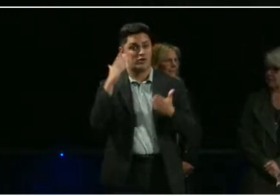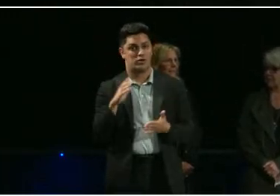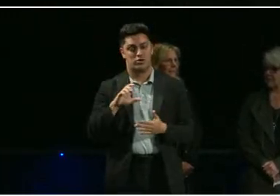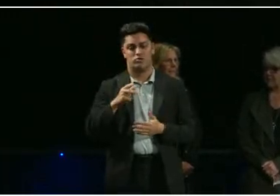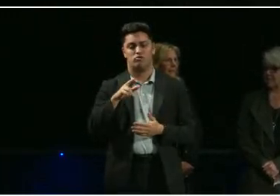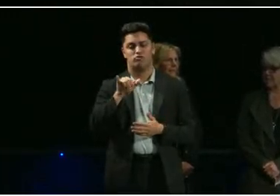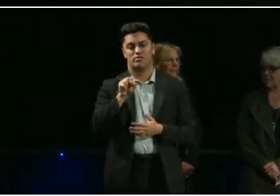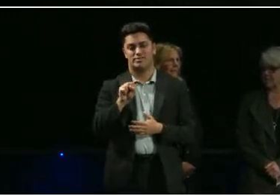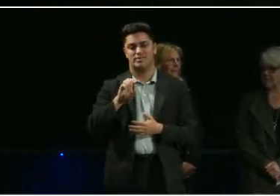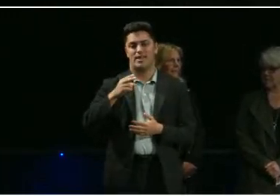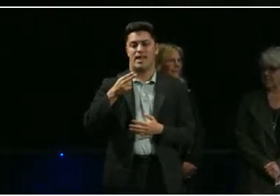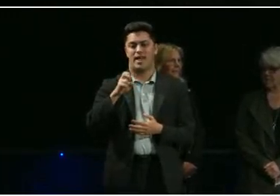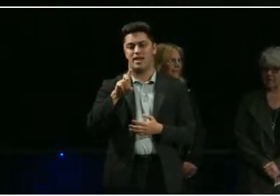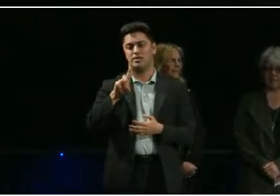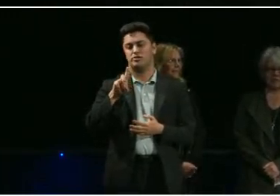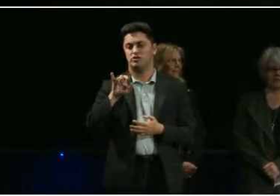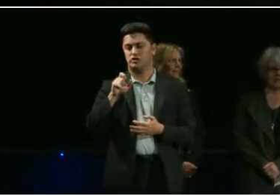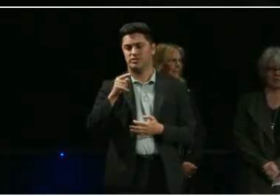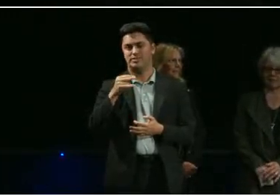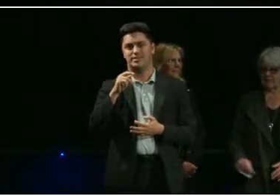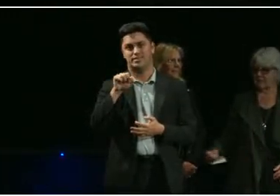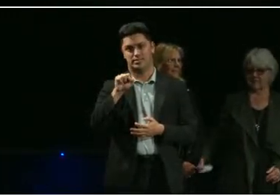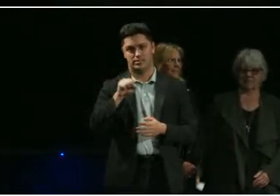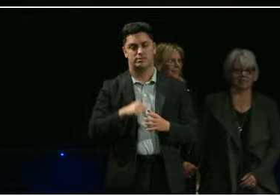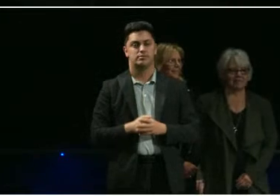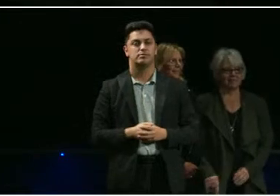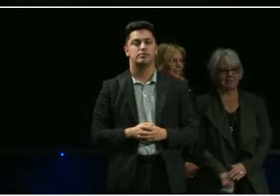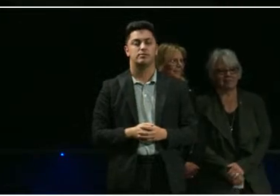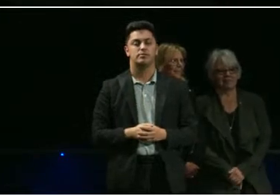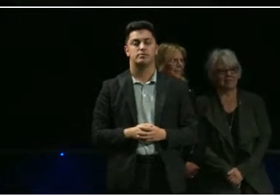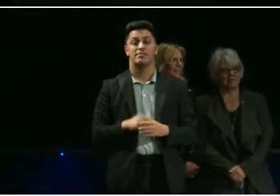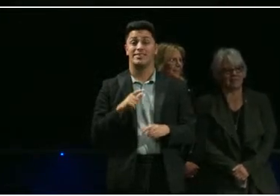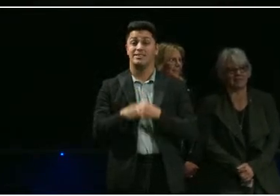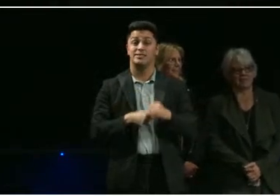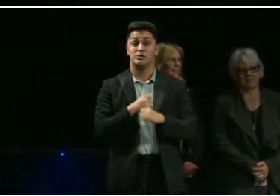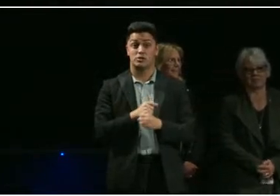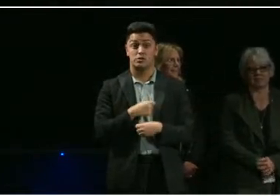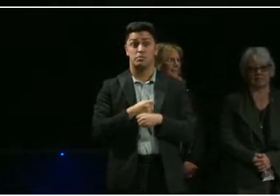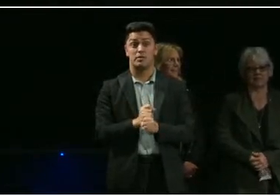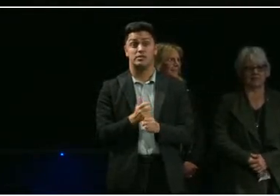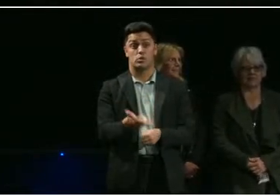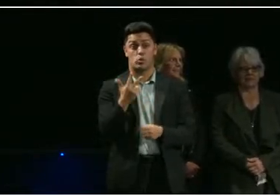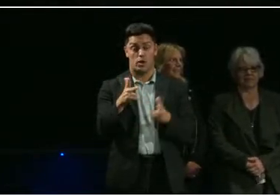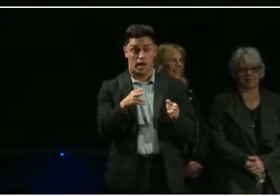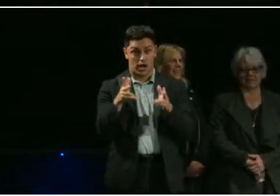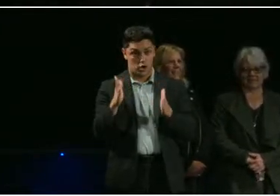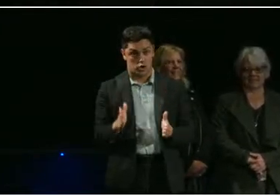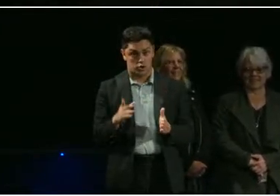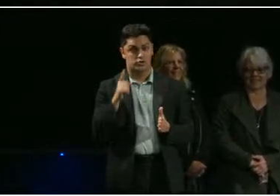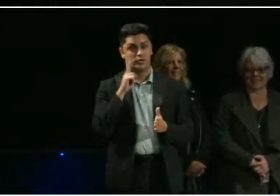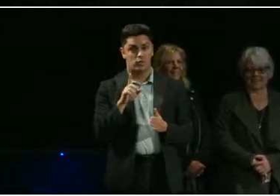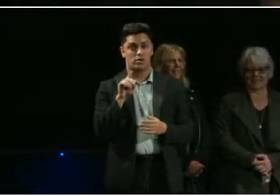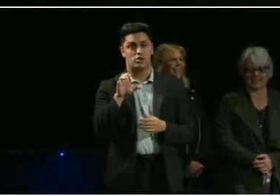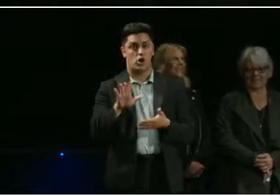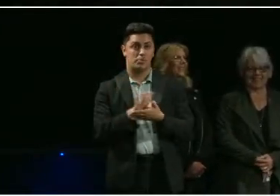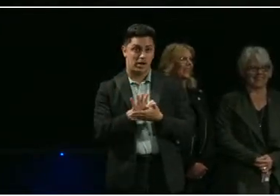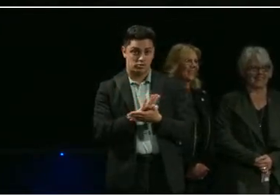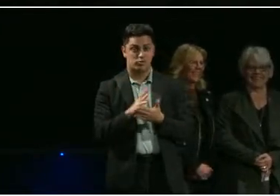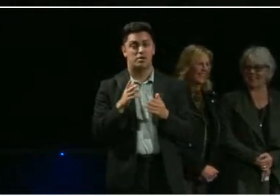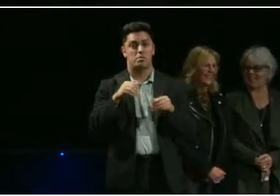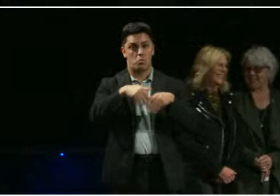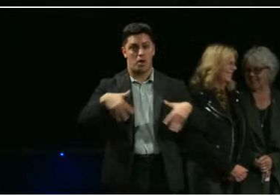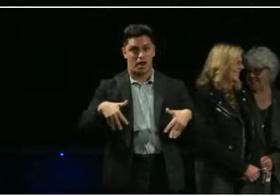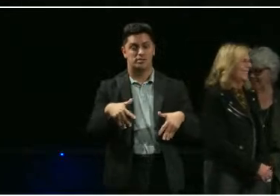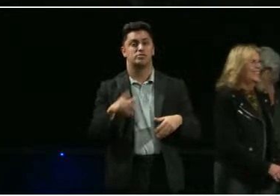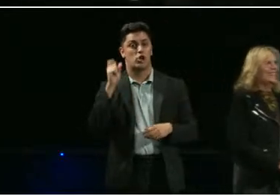Chris Hegedus. And this year makes three editors for the documentary branch governors. Chris.